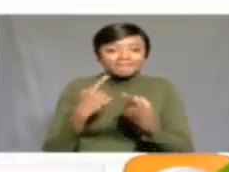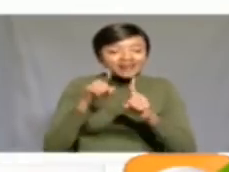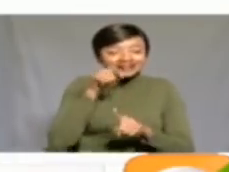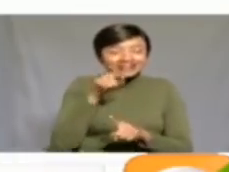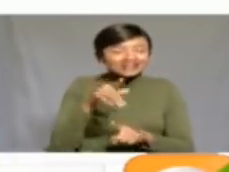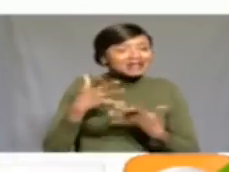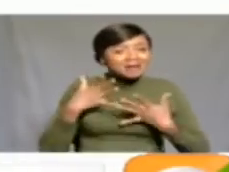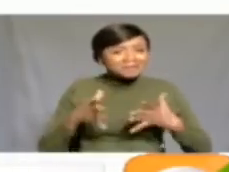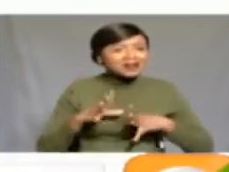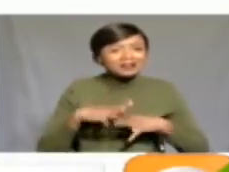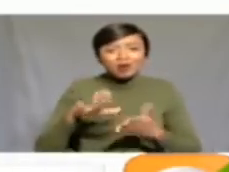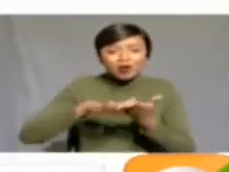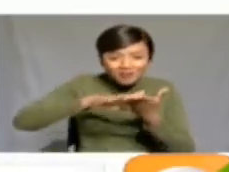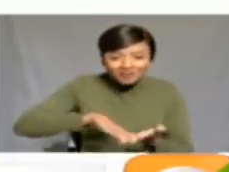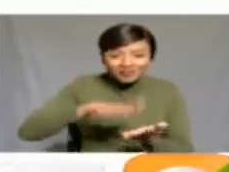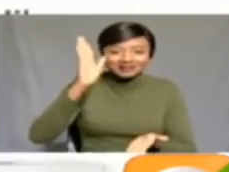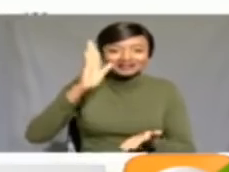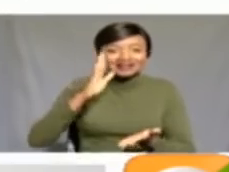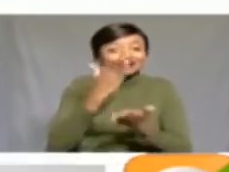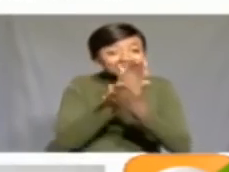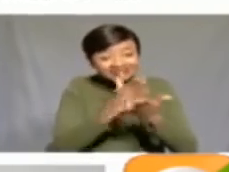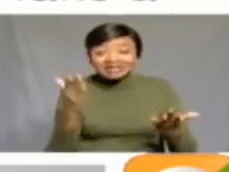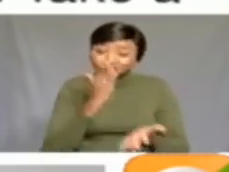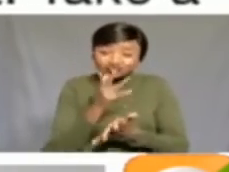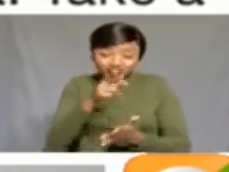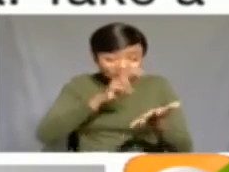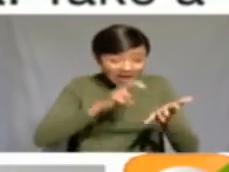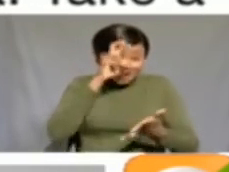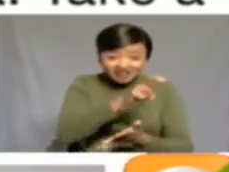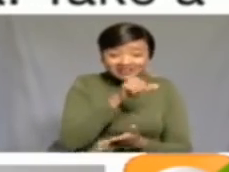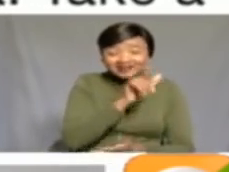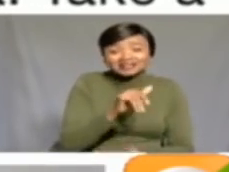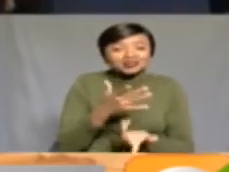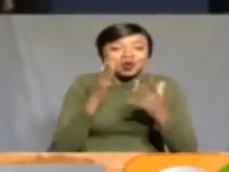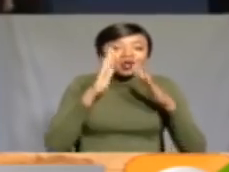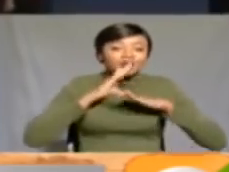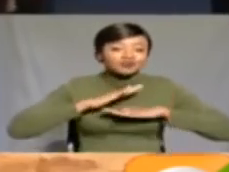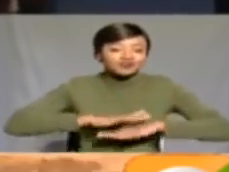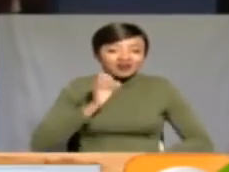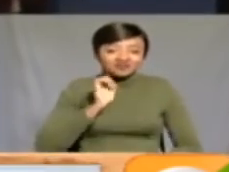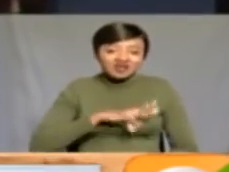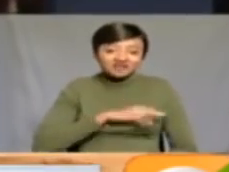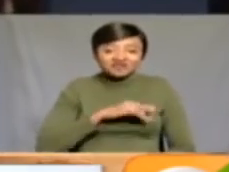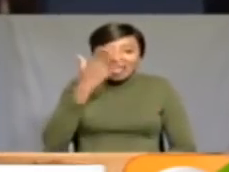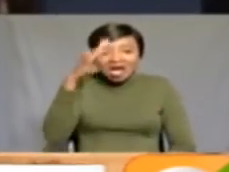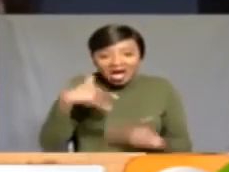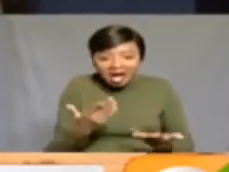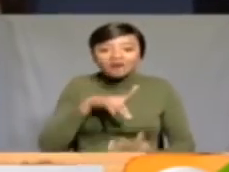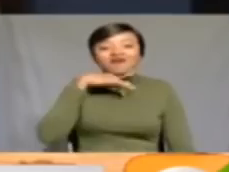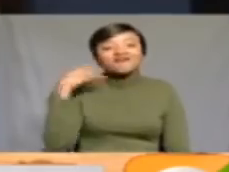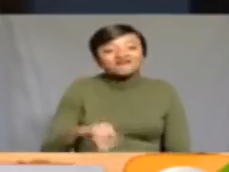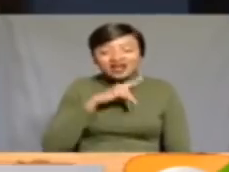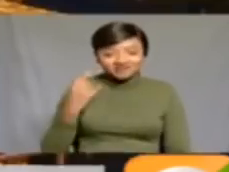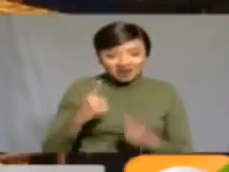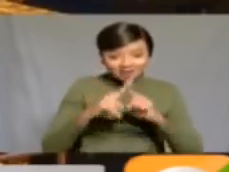created among a majority of the population, there are those who took advantage to ease the tension through jokes. However, in Wundanyi area